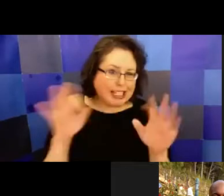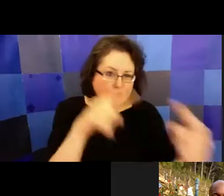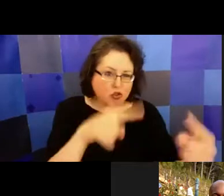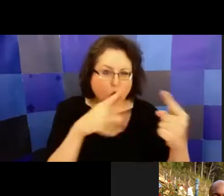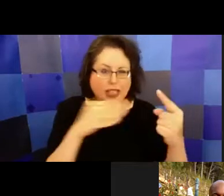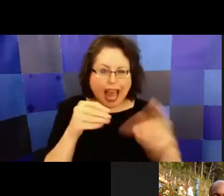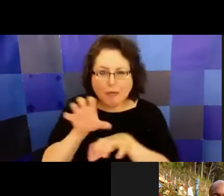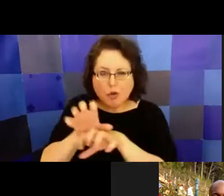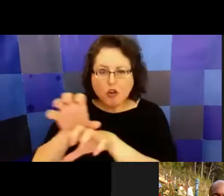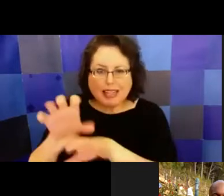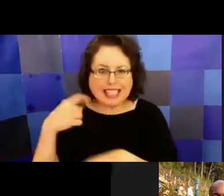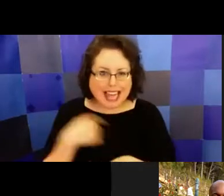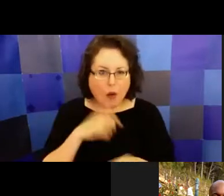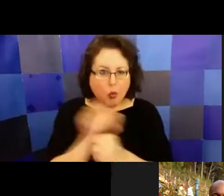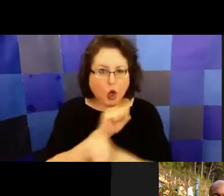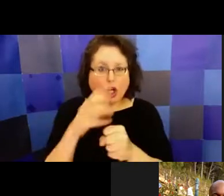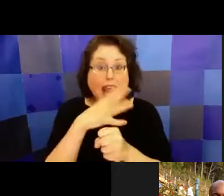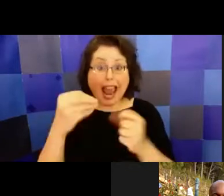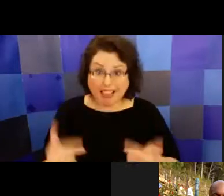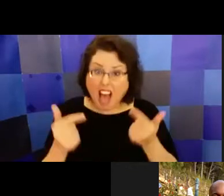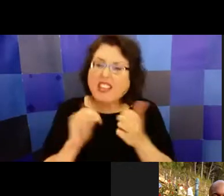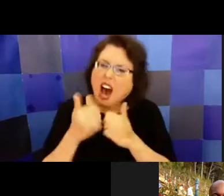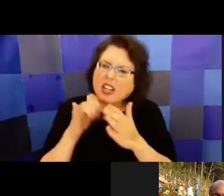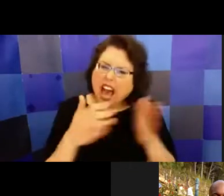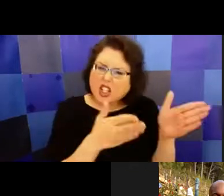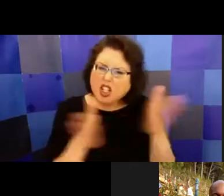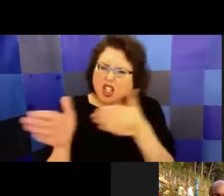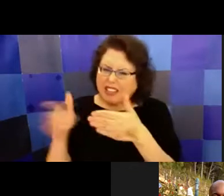and lives? How does this shift our commitments